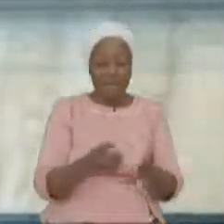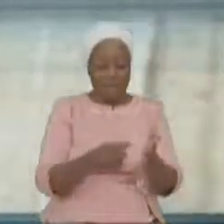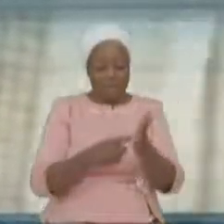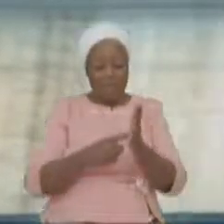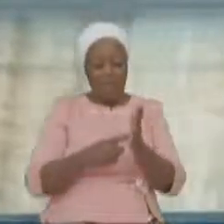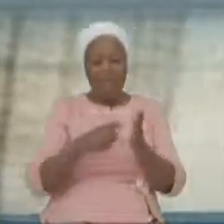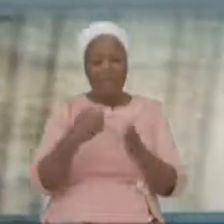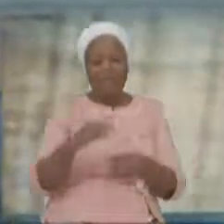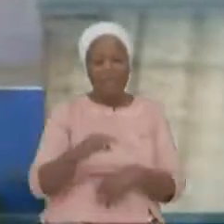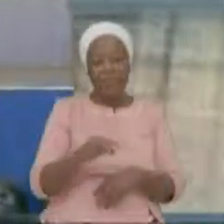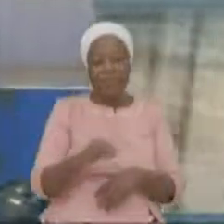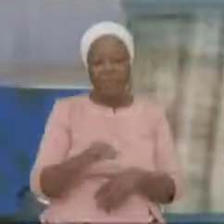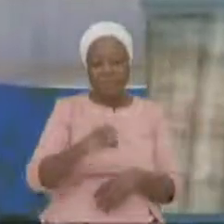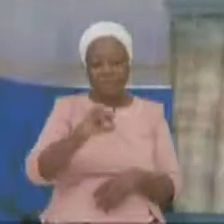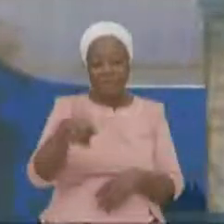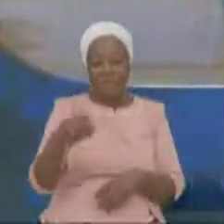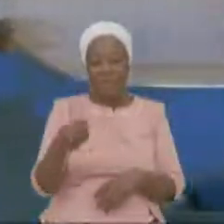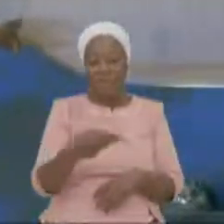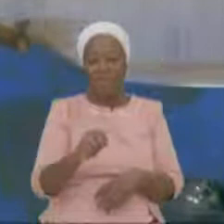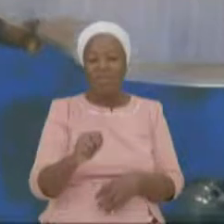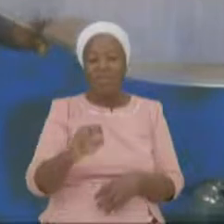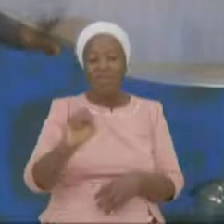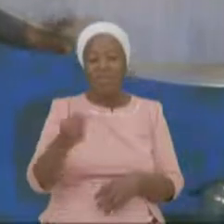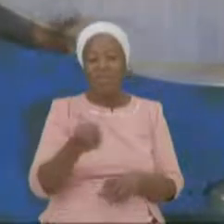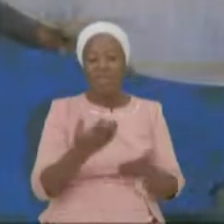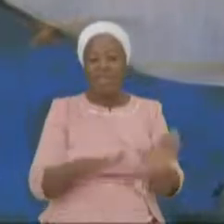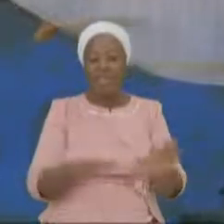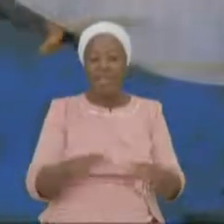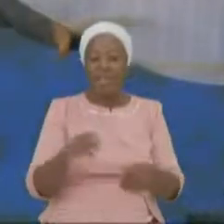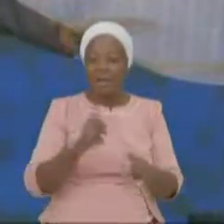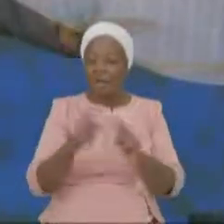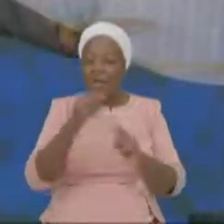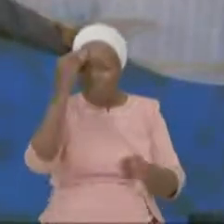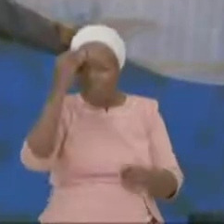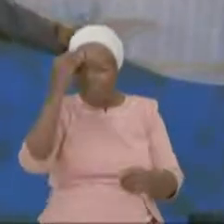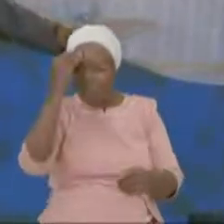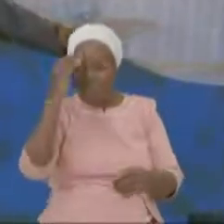death. But you know, that